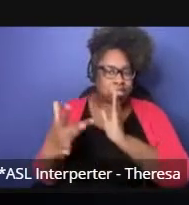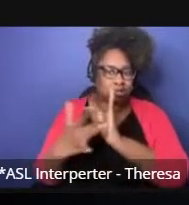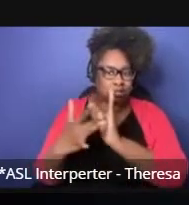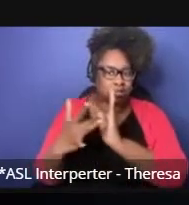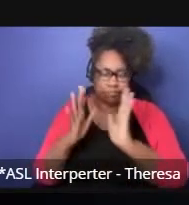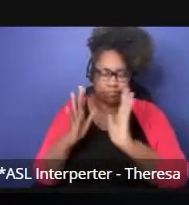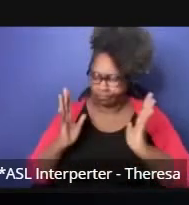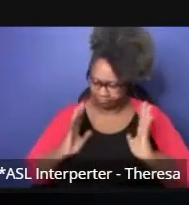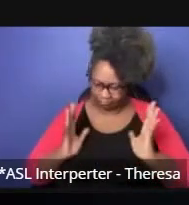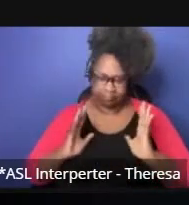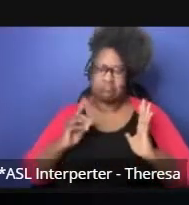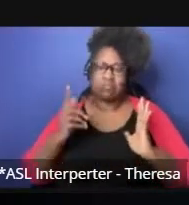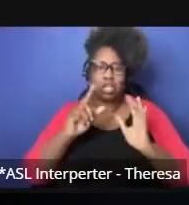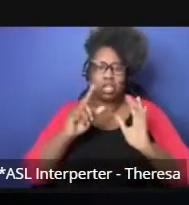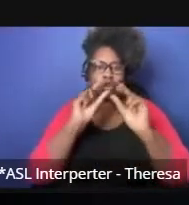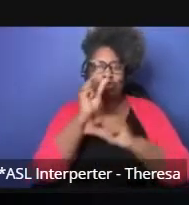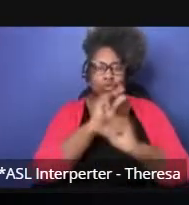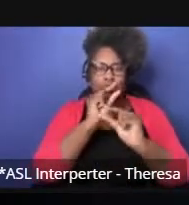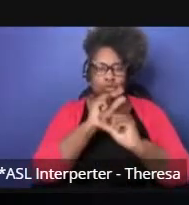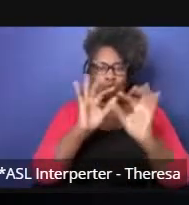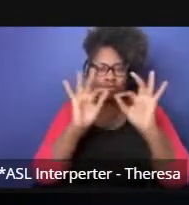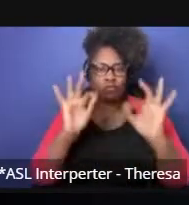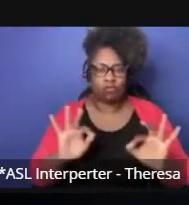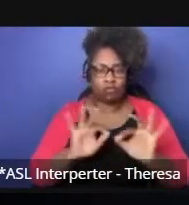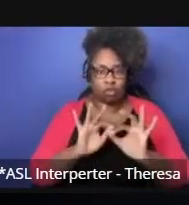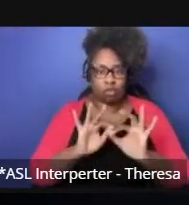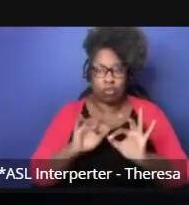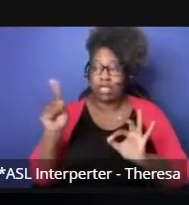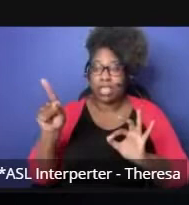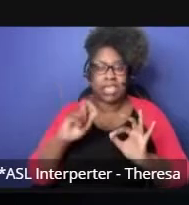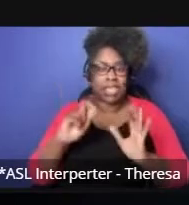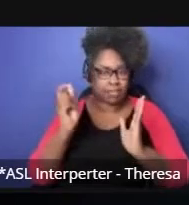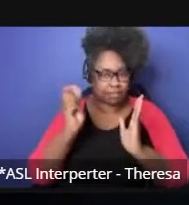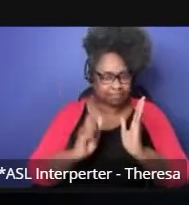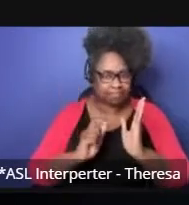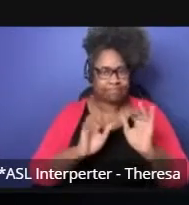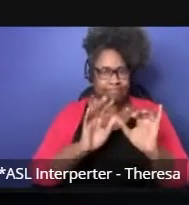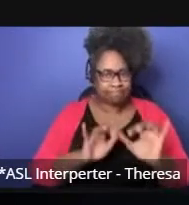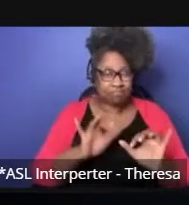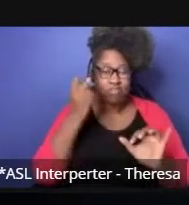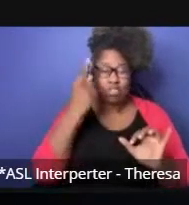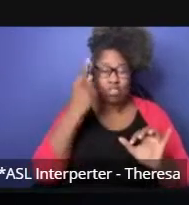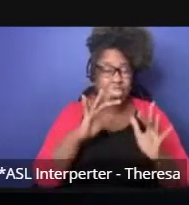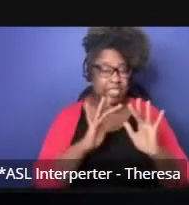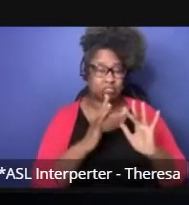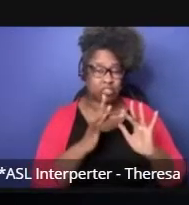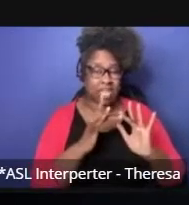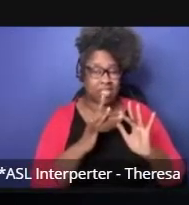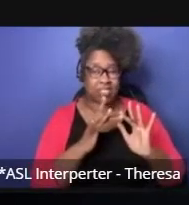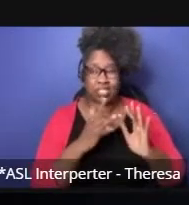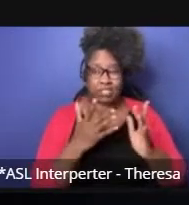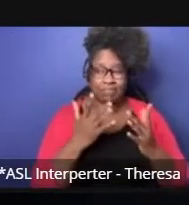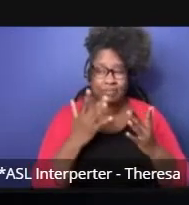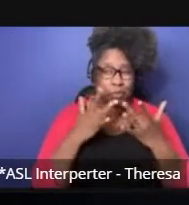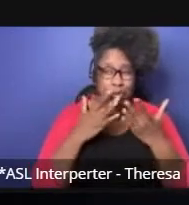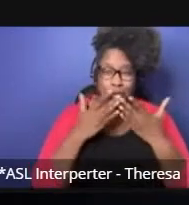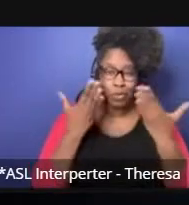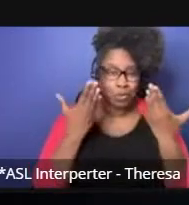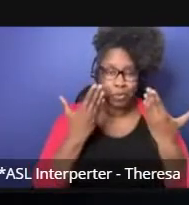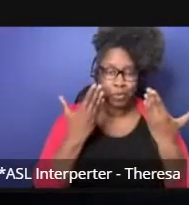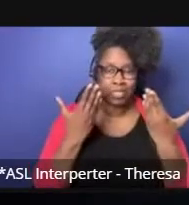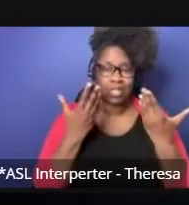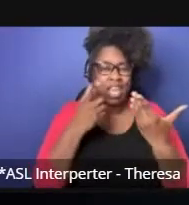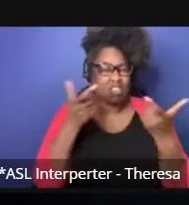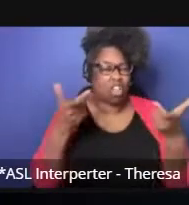Google form, because we do have a real issue with lack of internet in our county. We have a large size county. We ended up